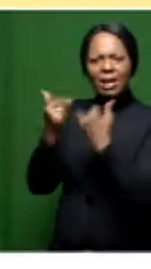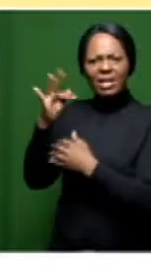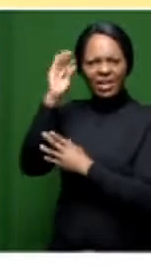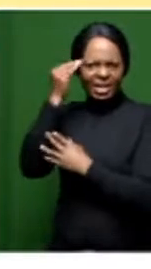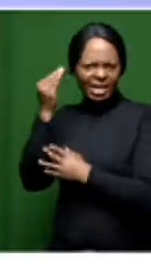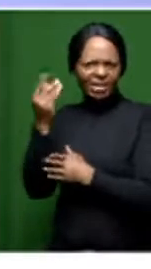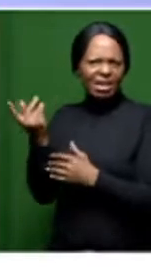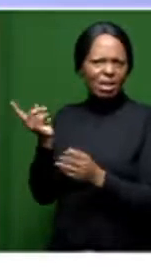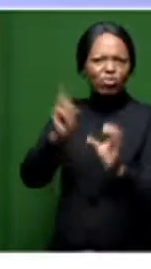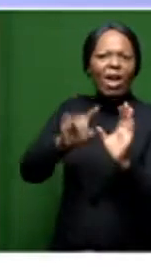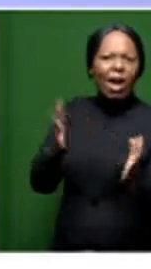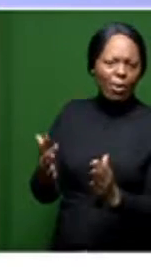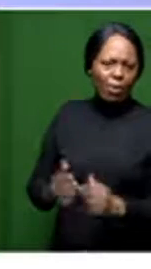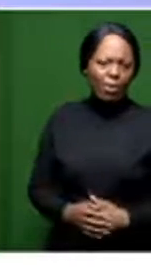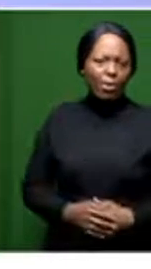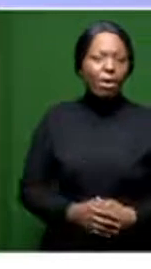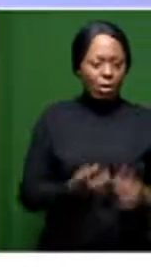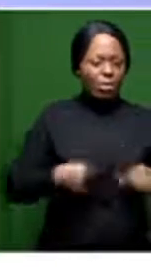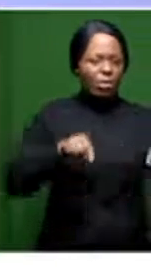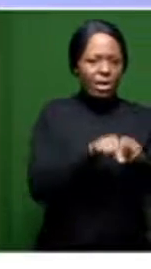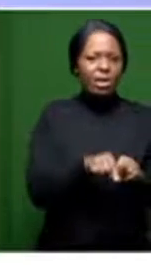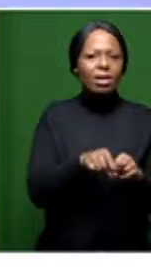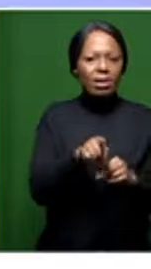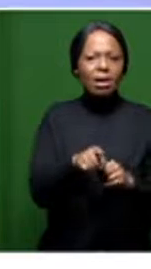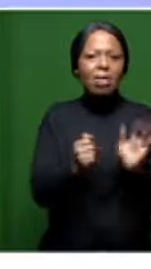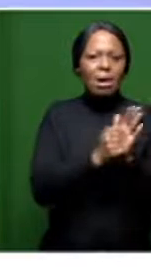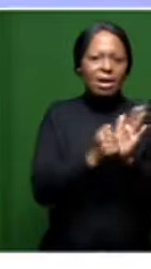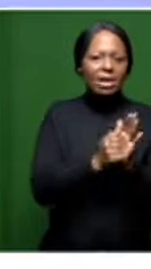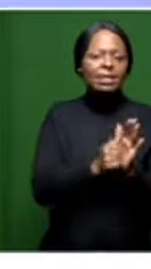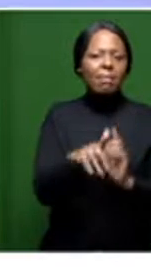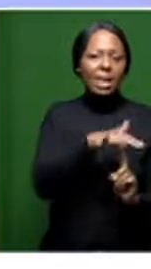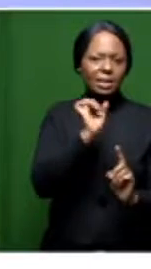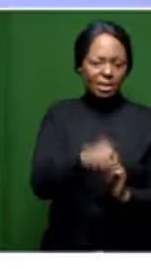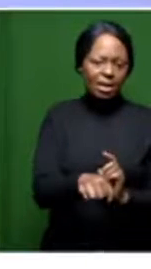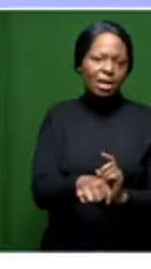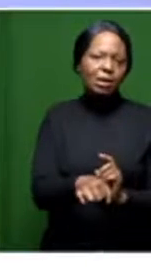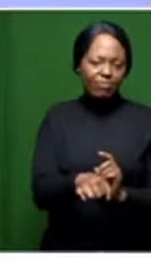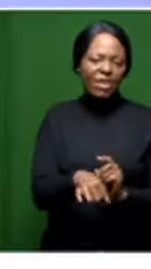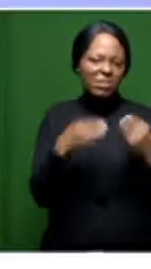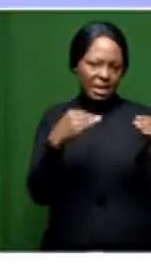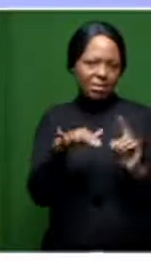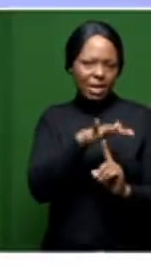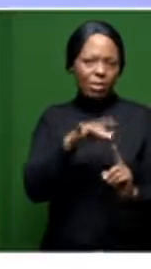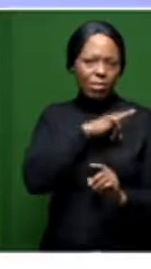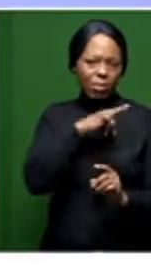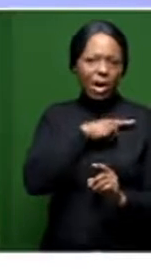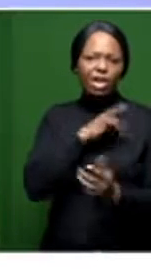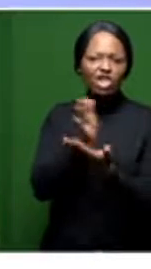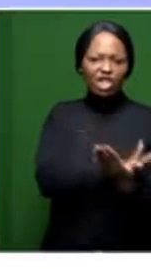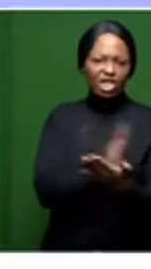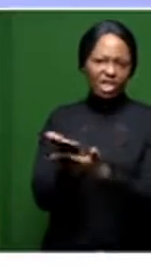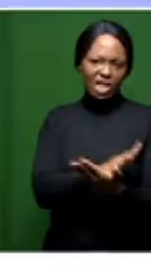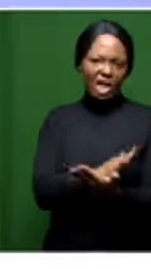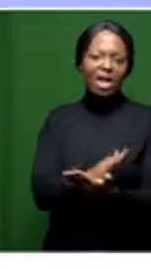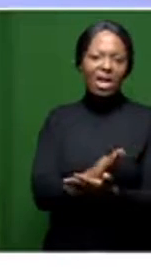Well, it's a good question. Like I said, we're a marketplace, and actually our logo's got a triangle in it because we've created what's called a shared value concept,